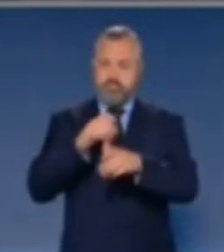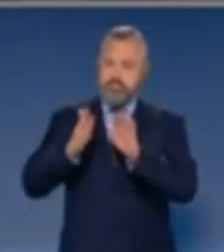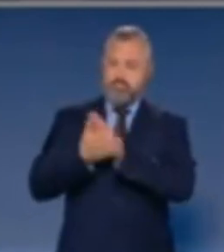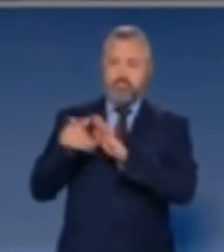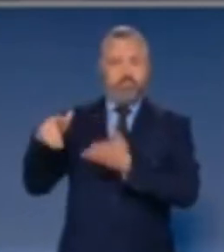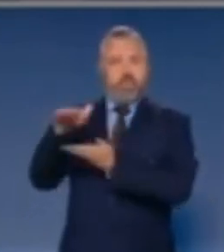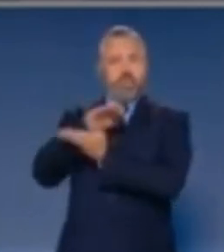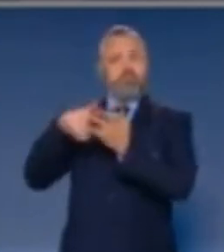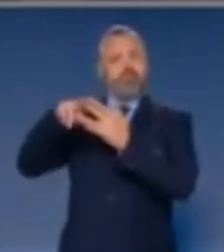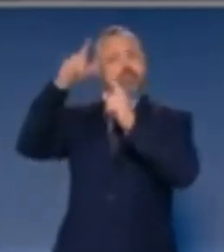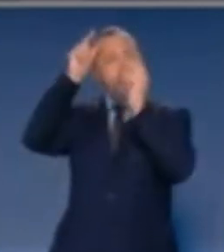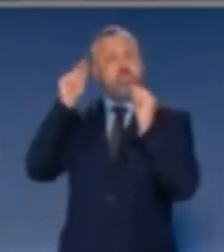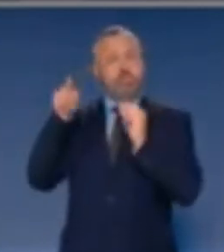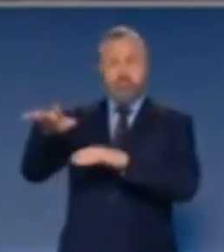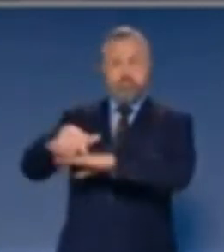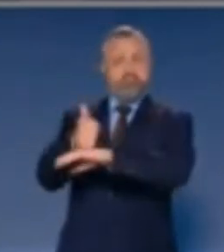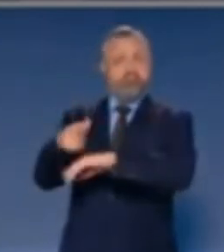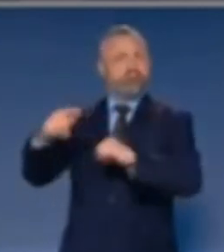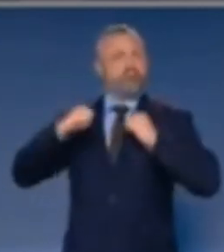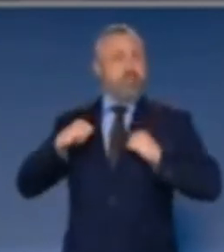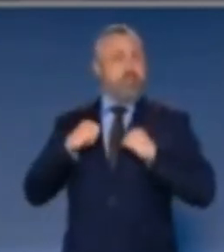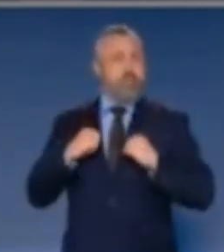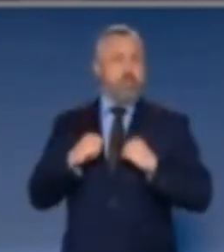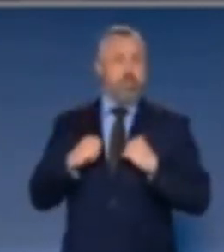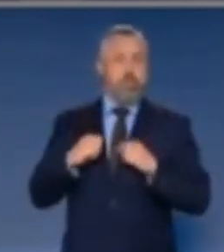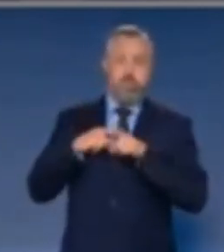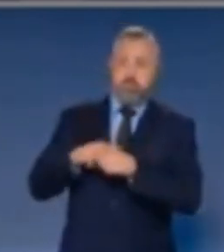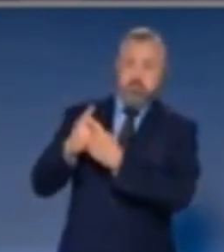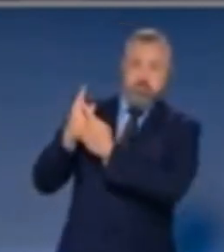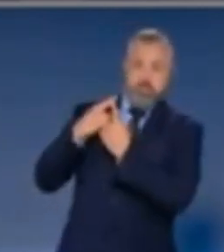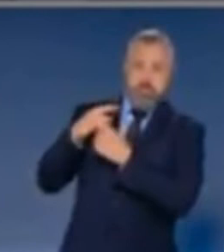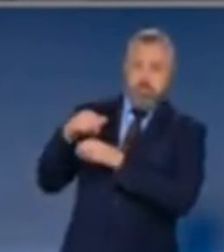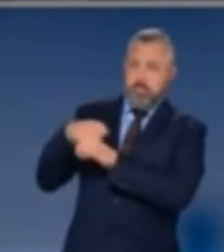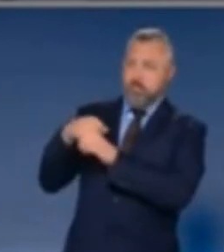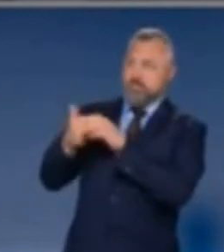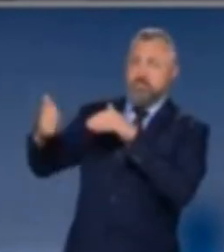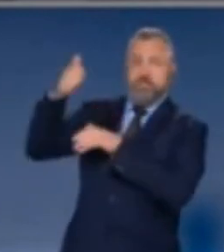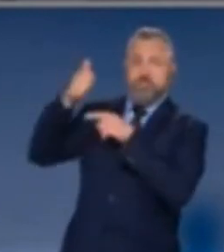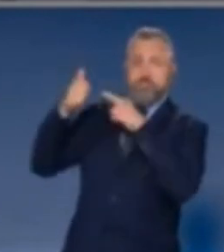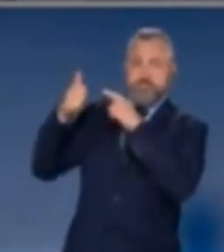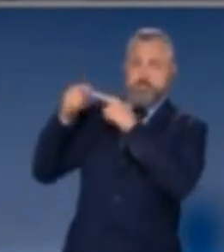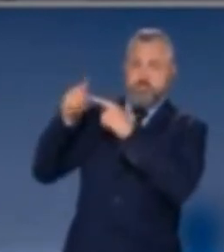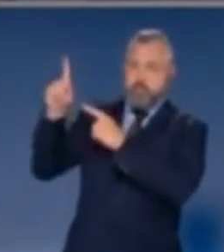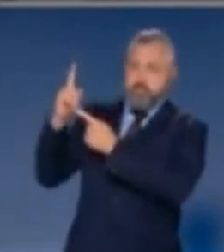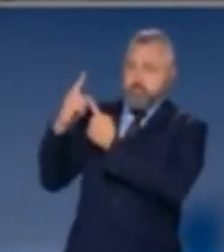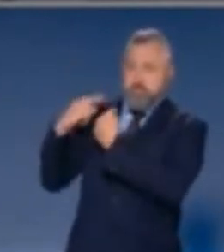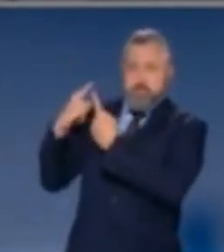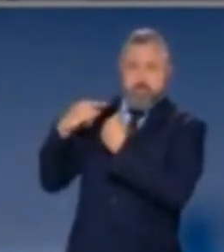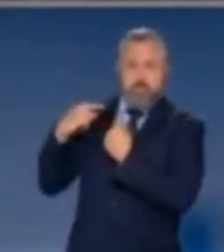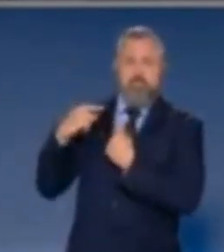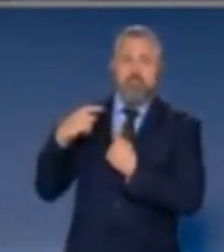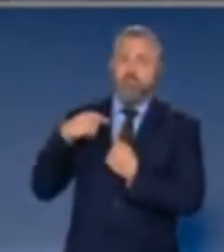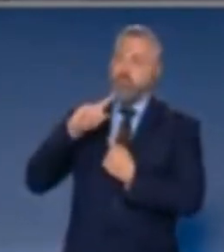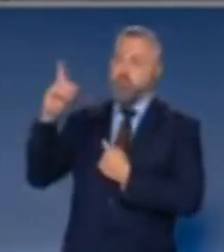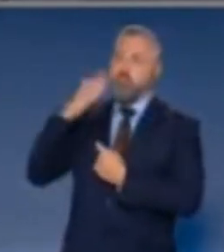of the advice of medical authorities, and we asked them to prepare everything that they believed